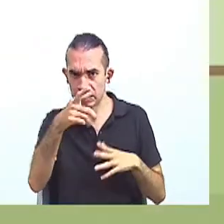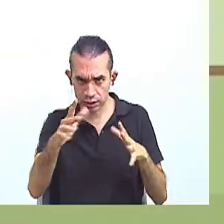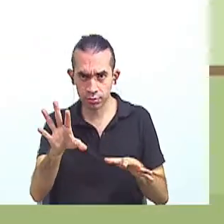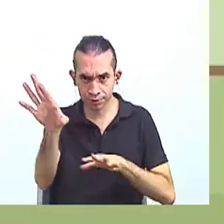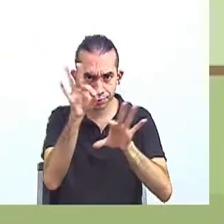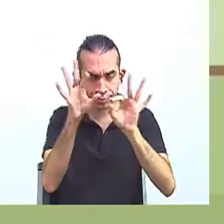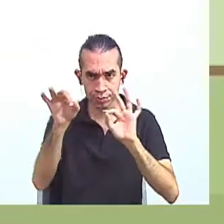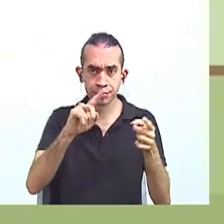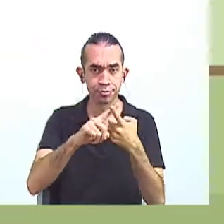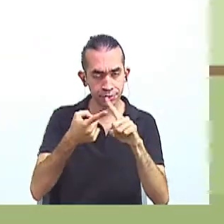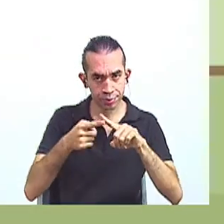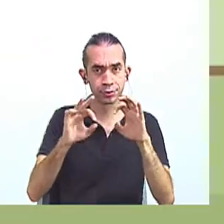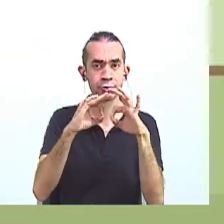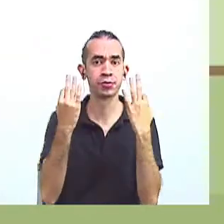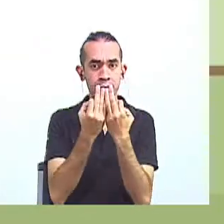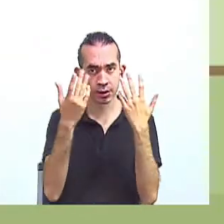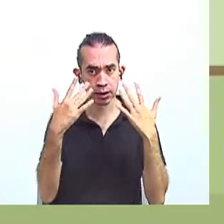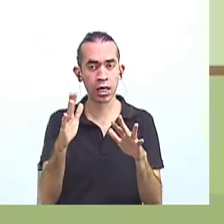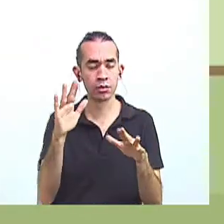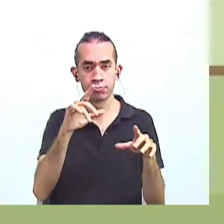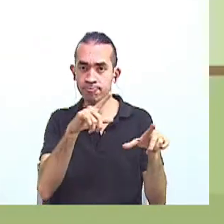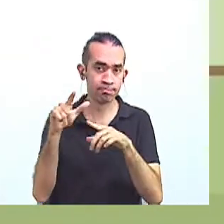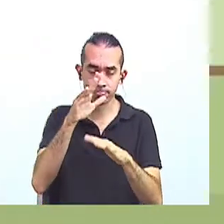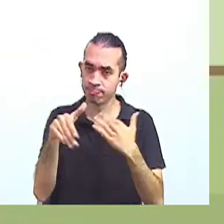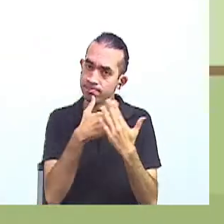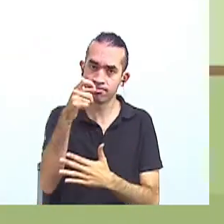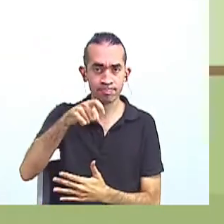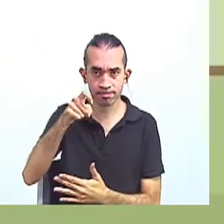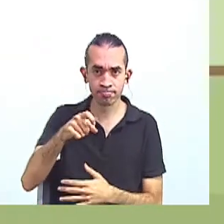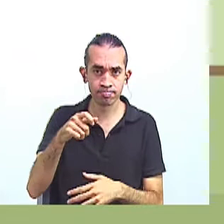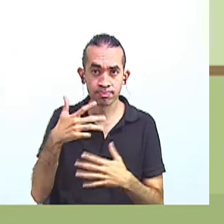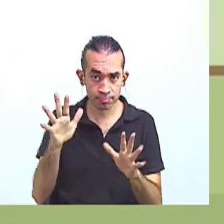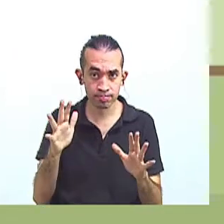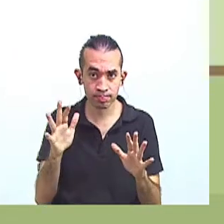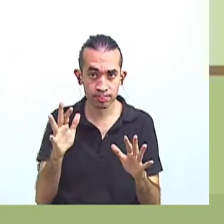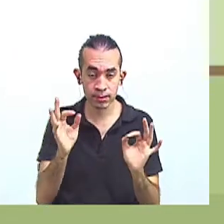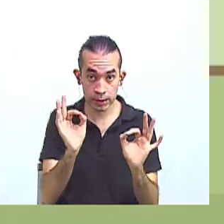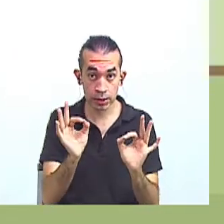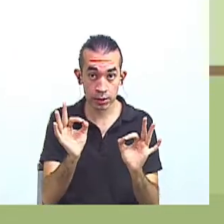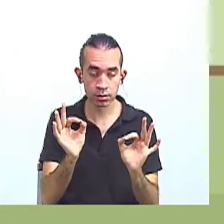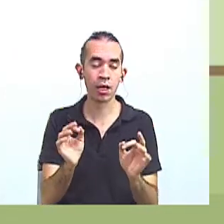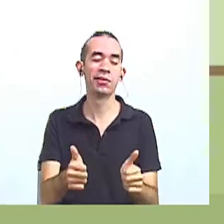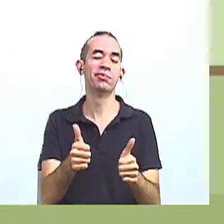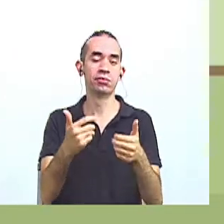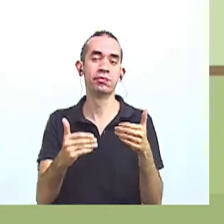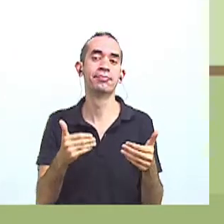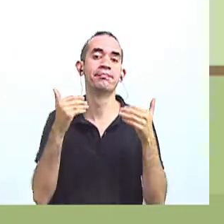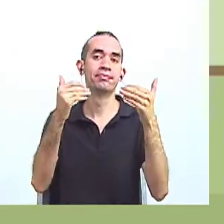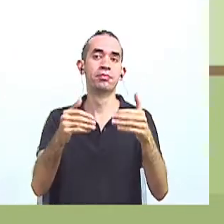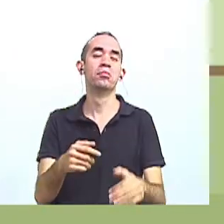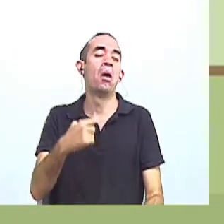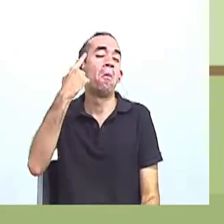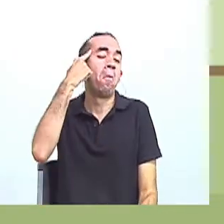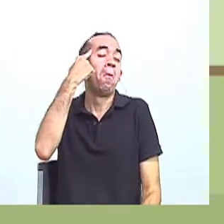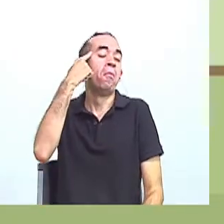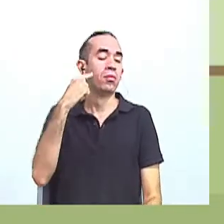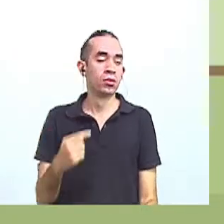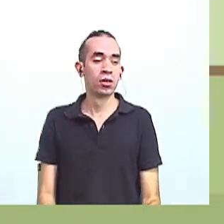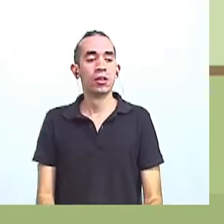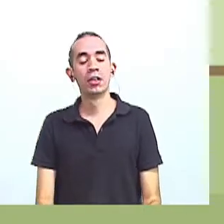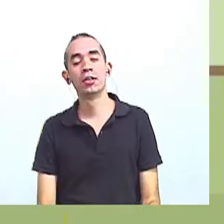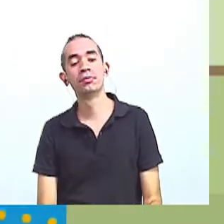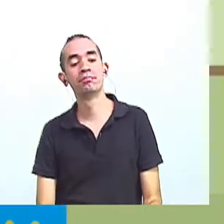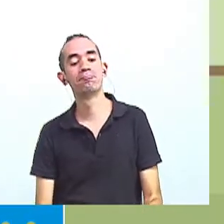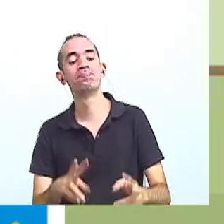friends, your family, that you have everything you need? All right, here we go. Let's imagine that we are at an